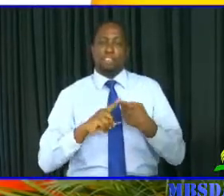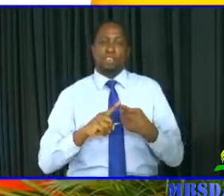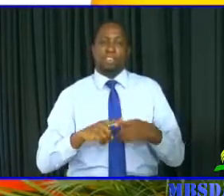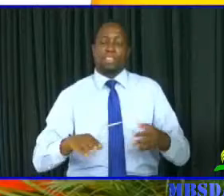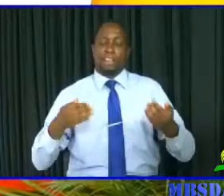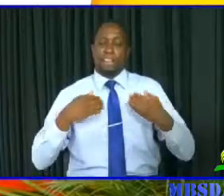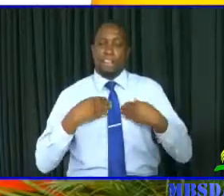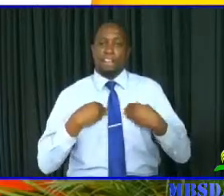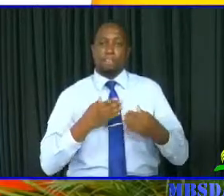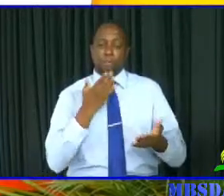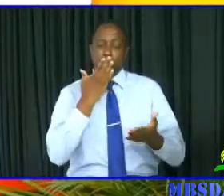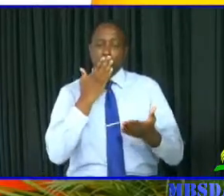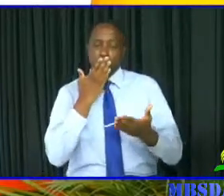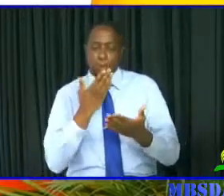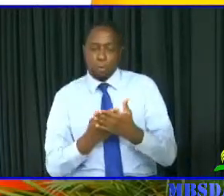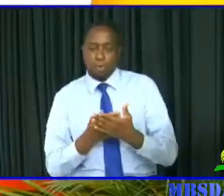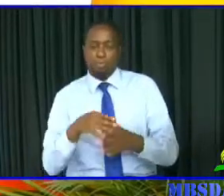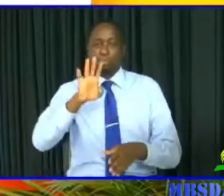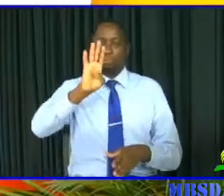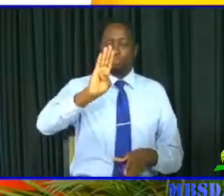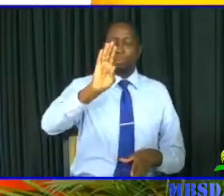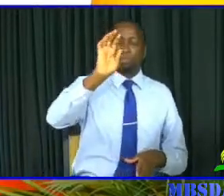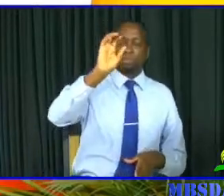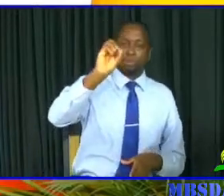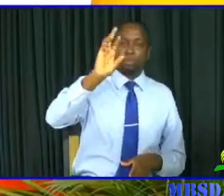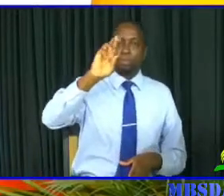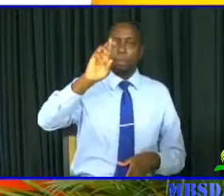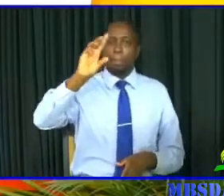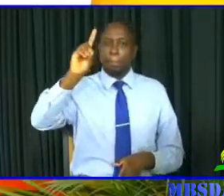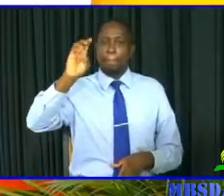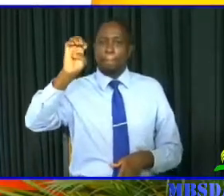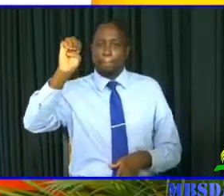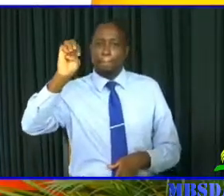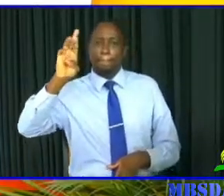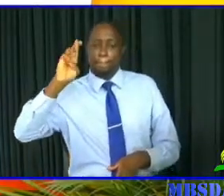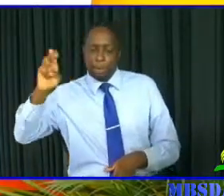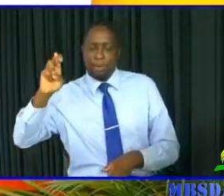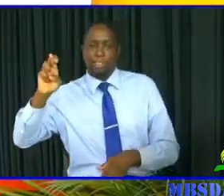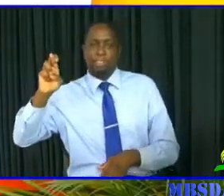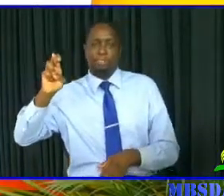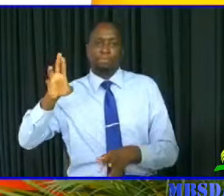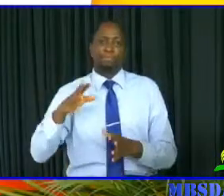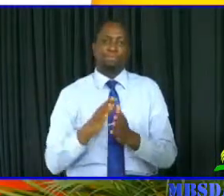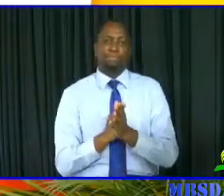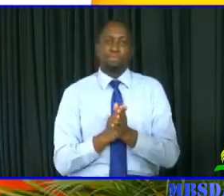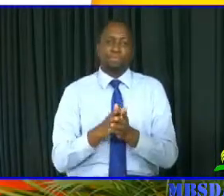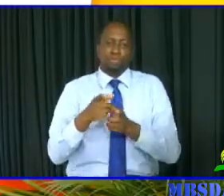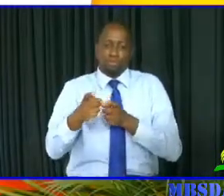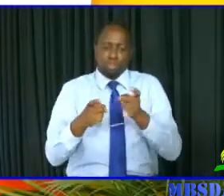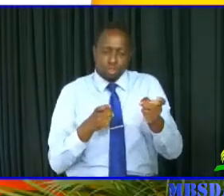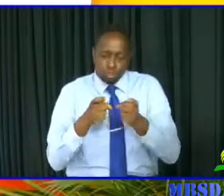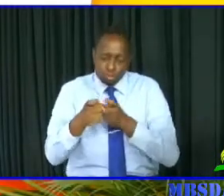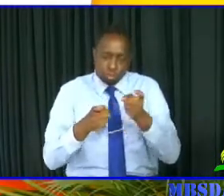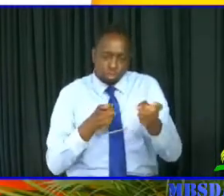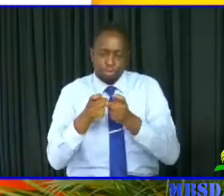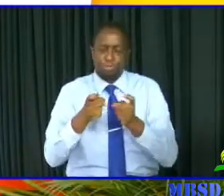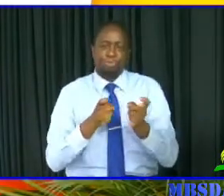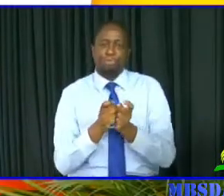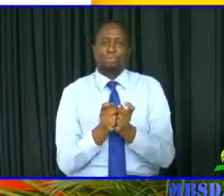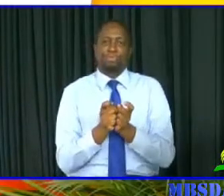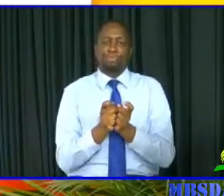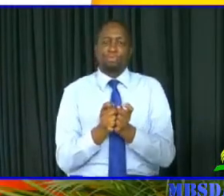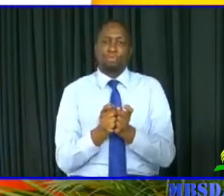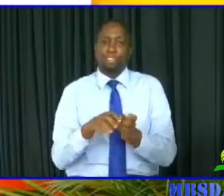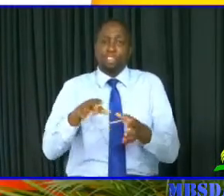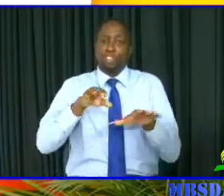border security, wherein workers who happen to gain their livelihood through this system, for their